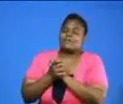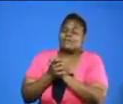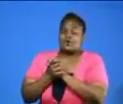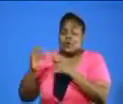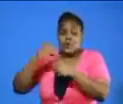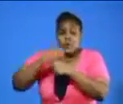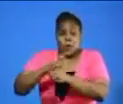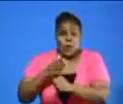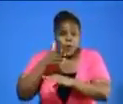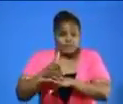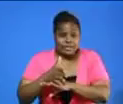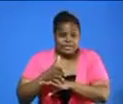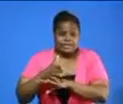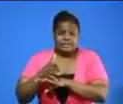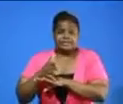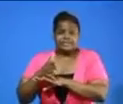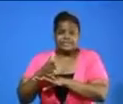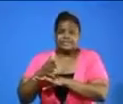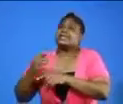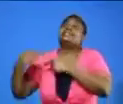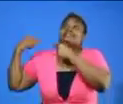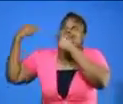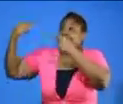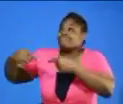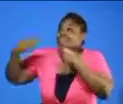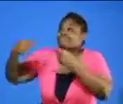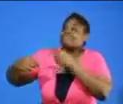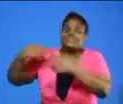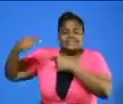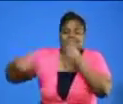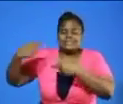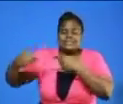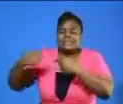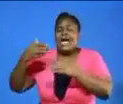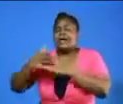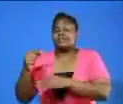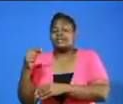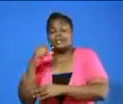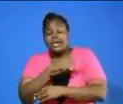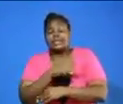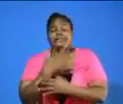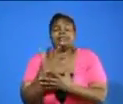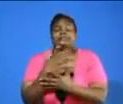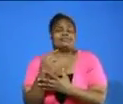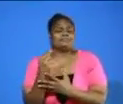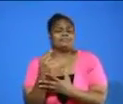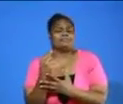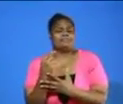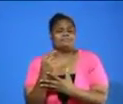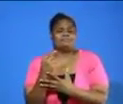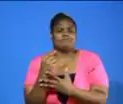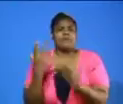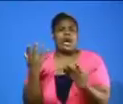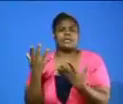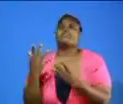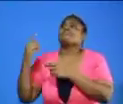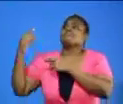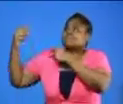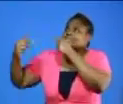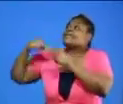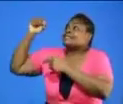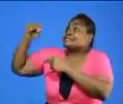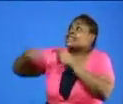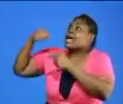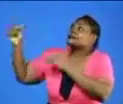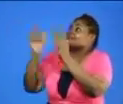COVID, swing low, sweet chariot. After lying and slandering, swing low,